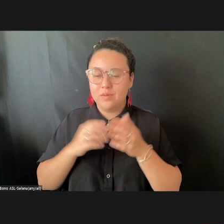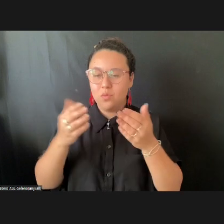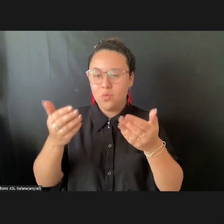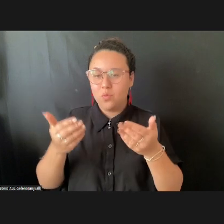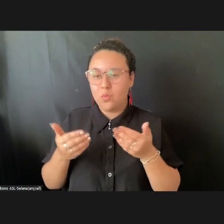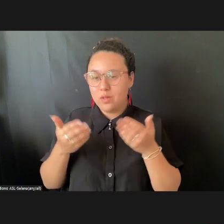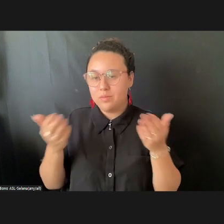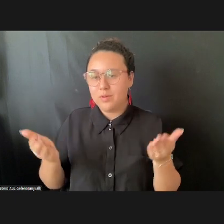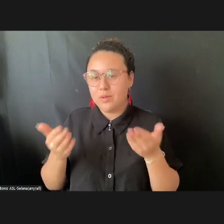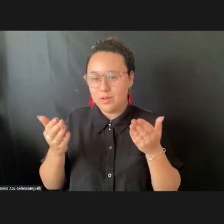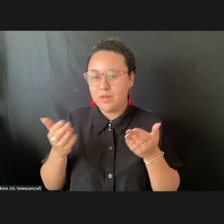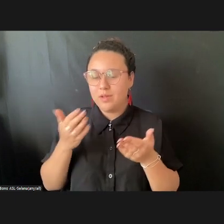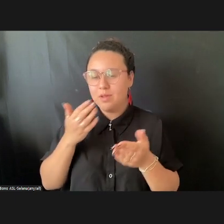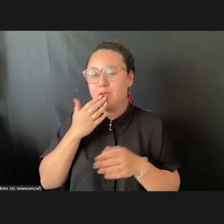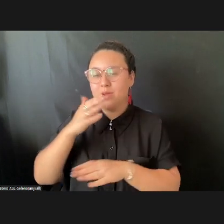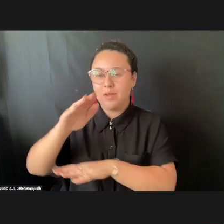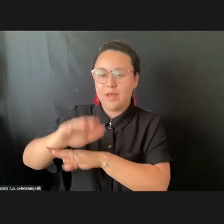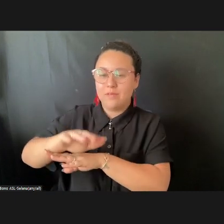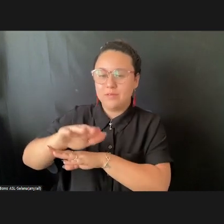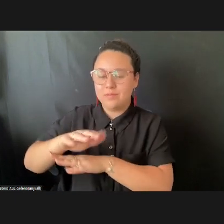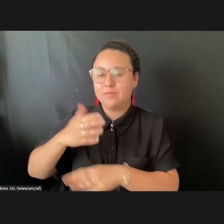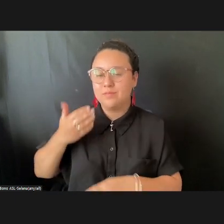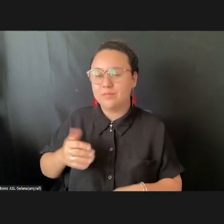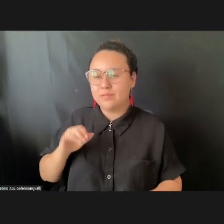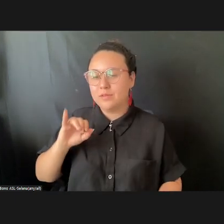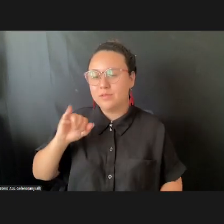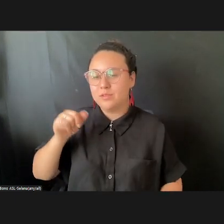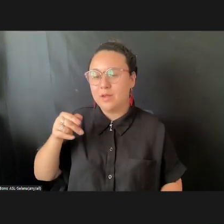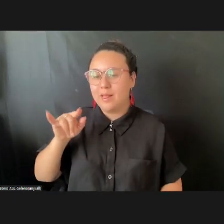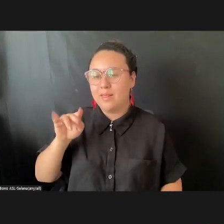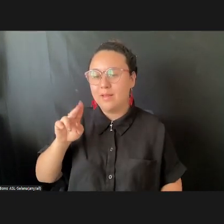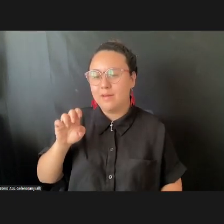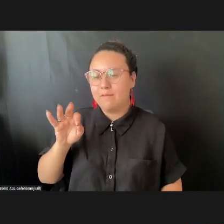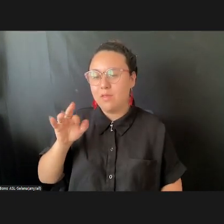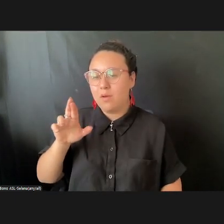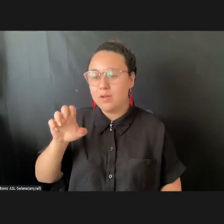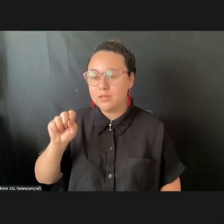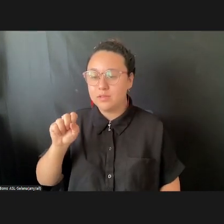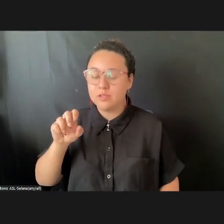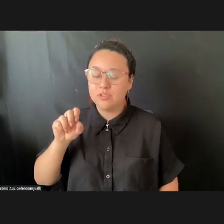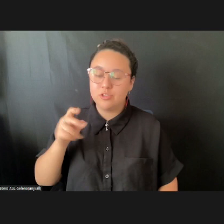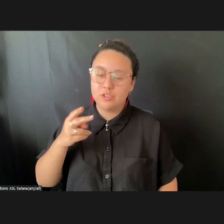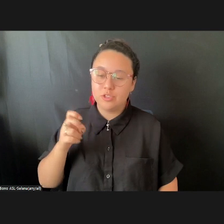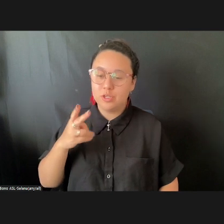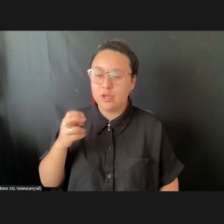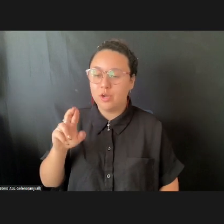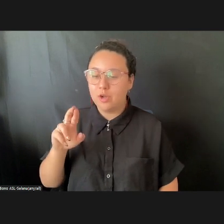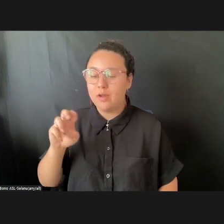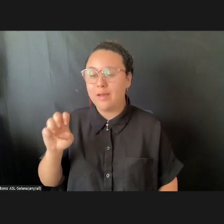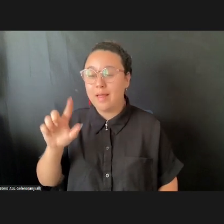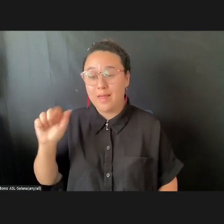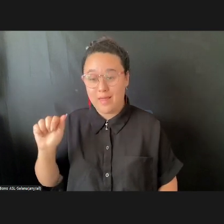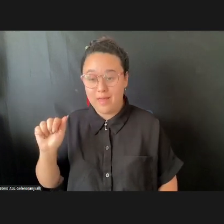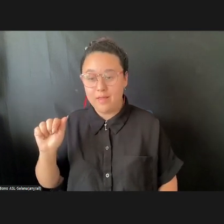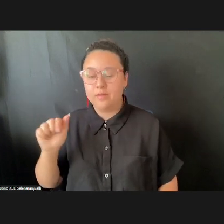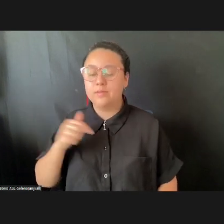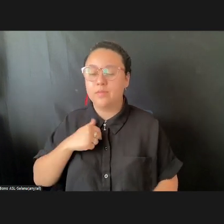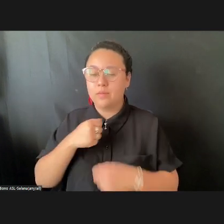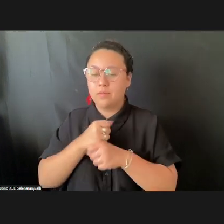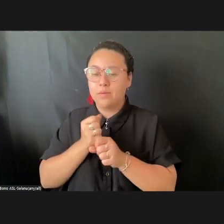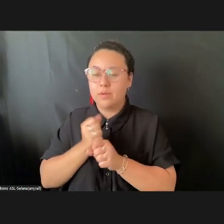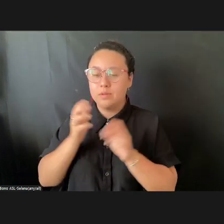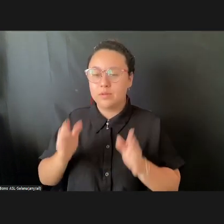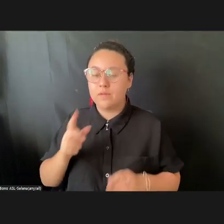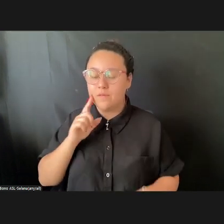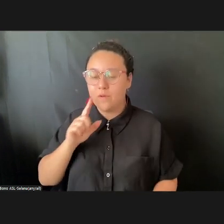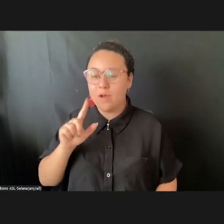Welcome, bienvenidos. My name is Jacqueline Flores. My pronouns are she, her, ella, and I'm the producer for the Latinx Theatre